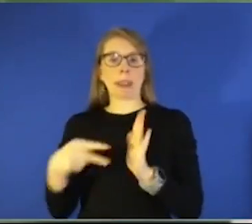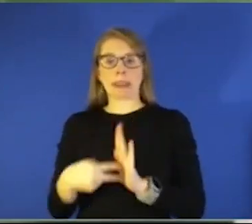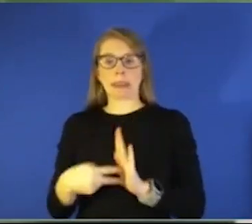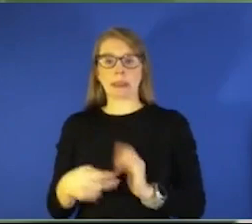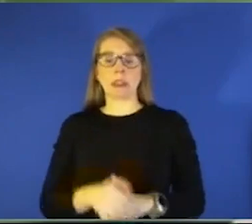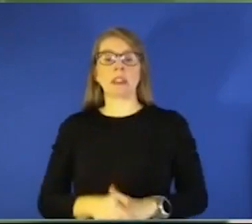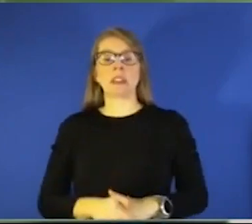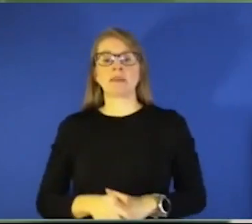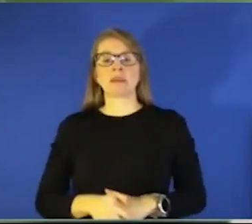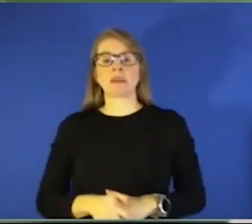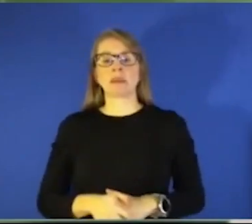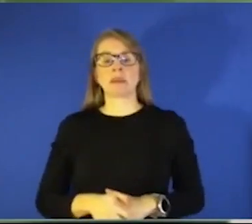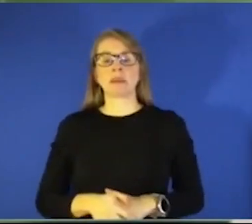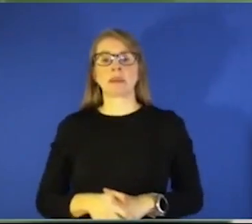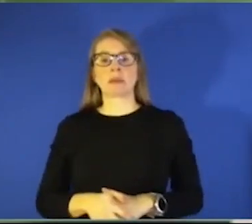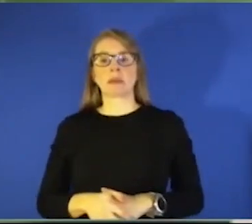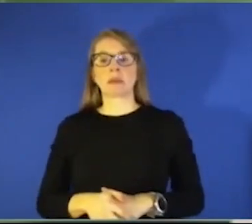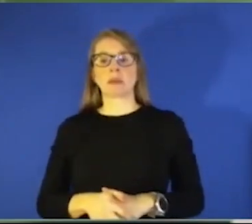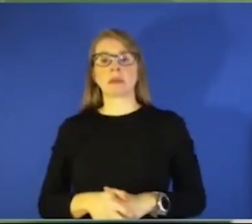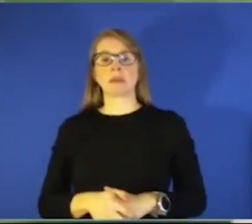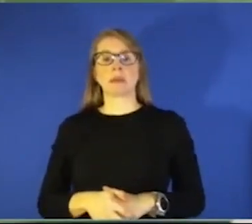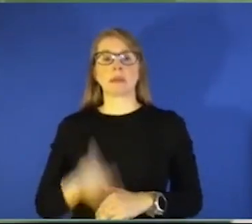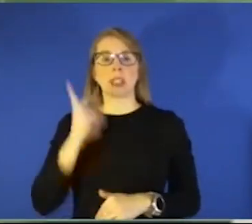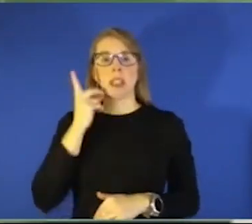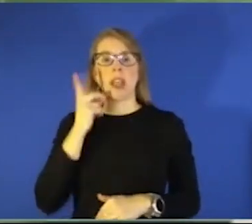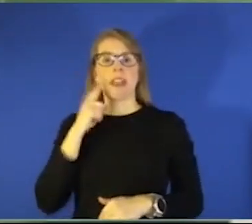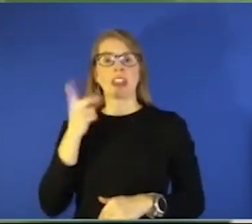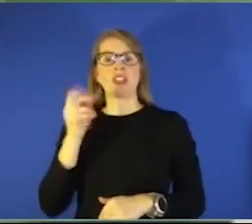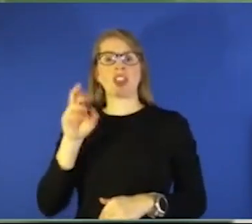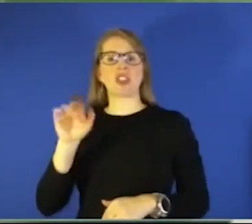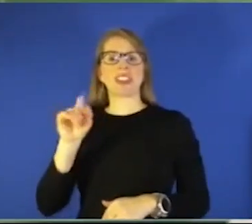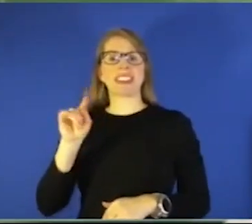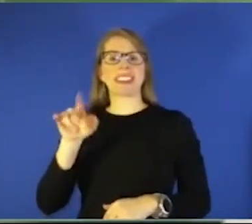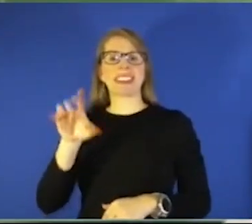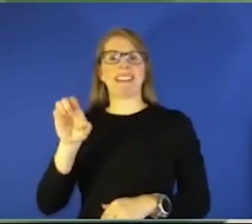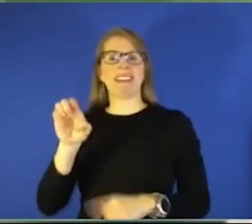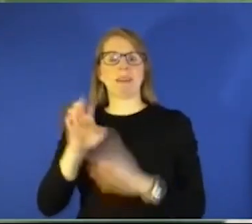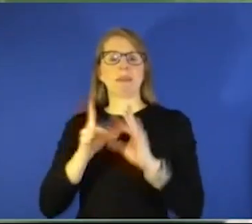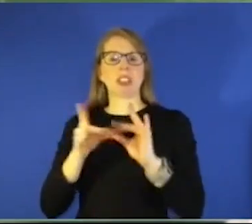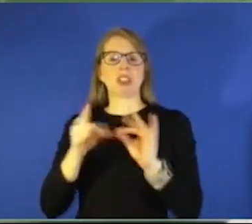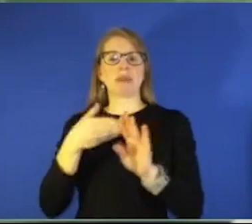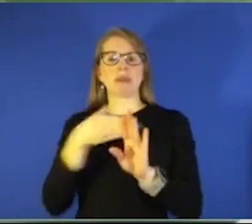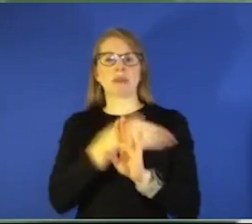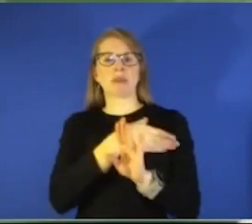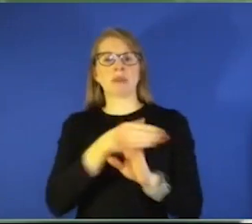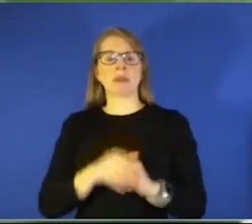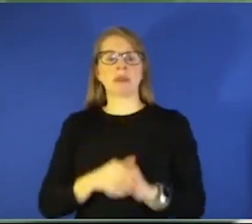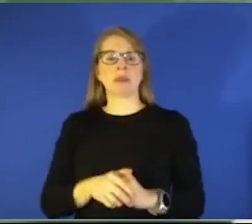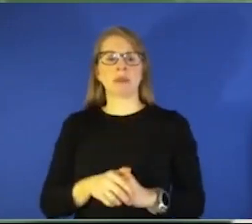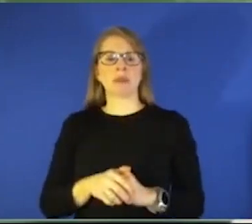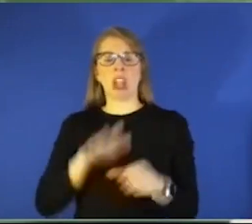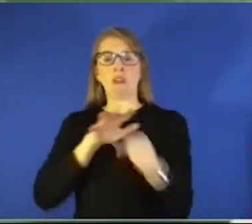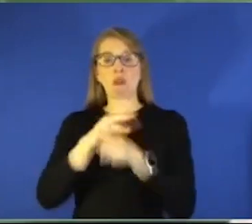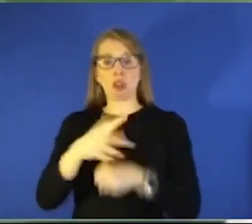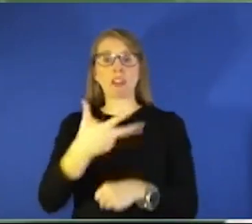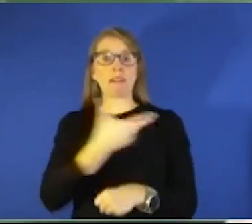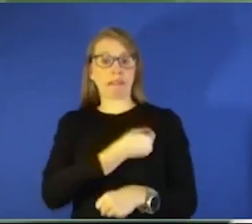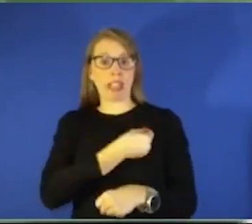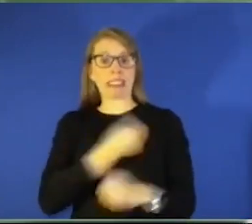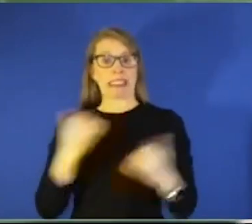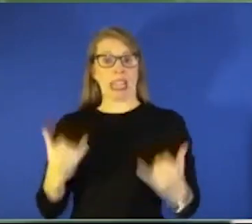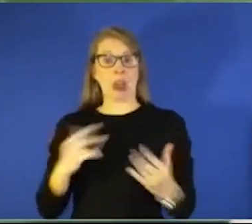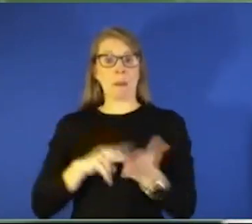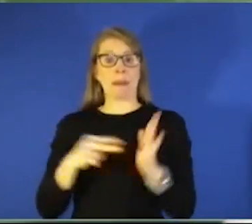Dr. I think Steele or somebody mentioned earlier, the fully vaccinated now